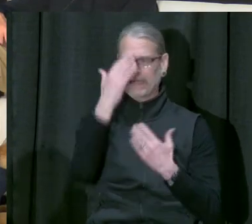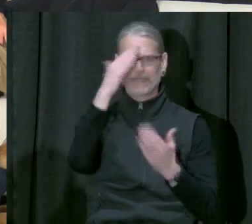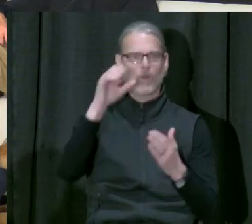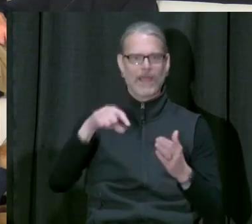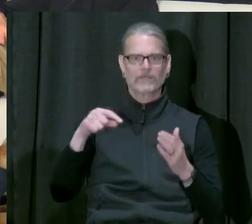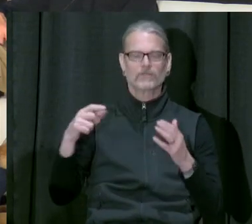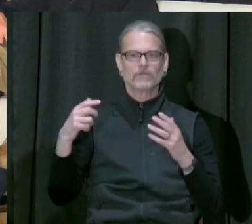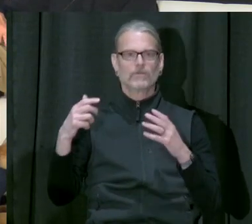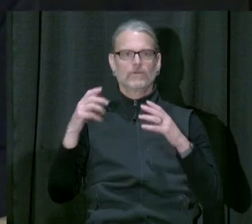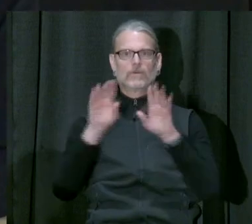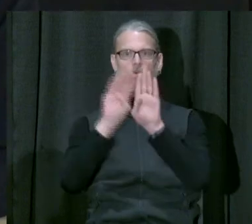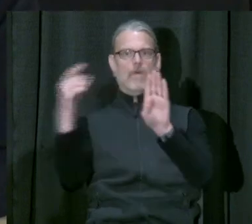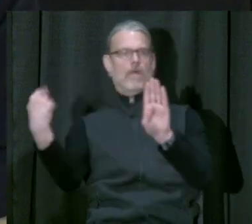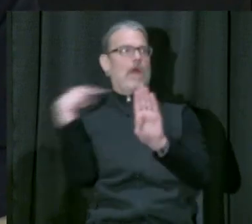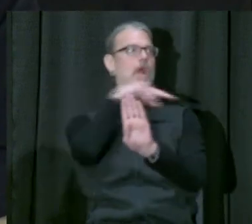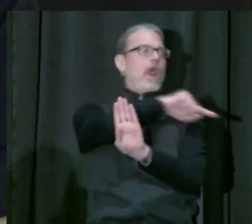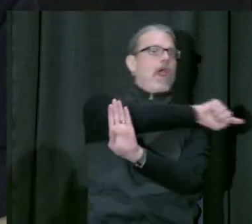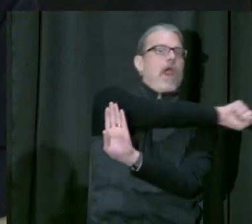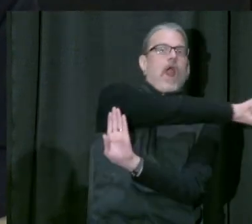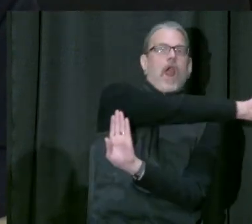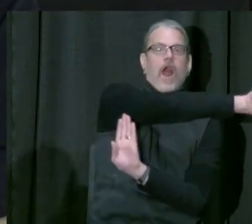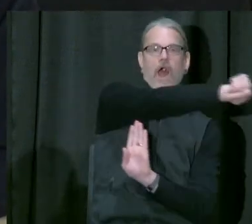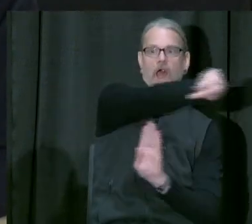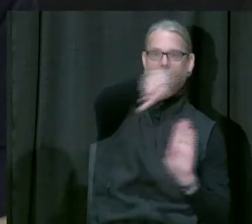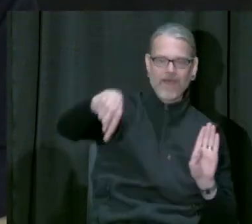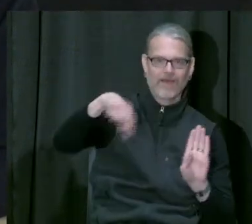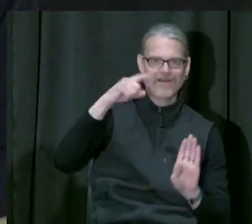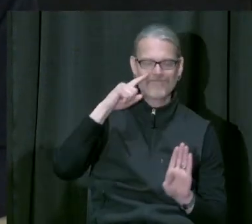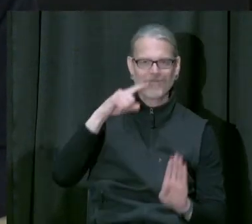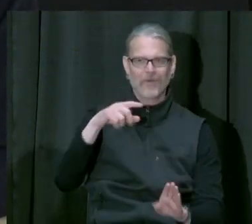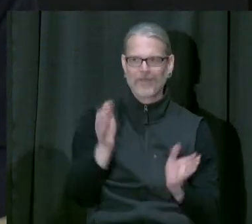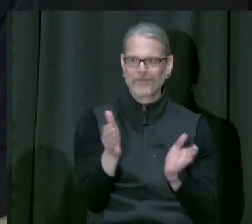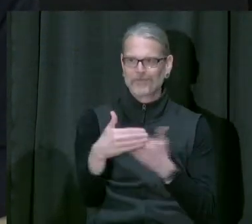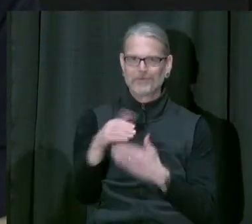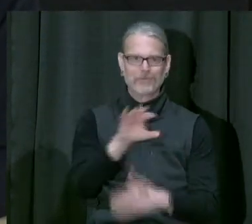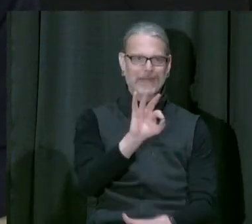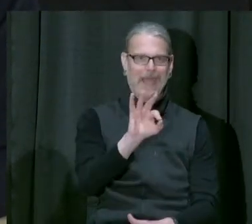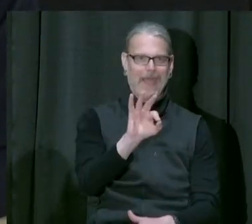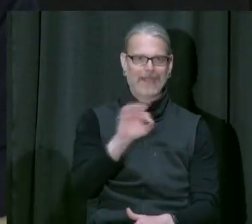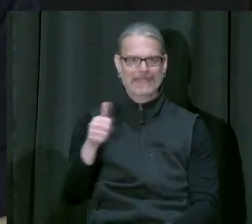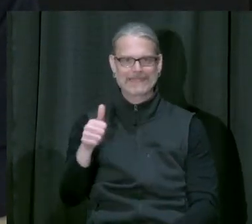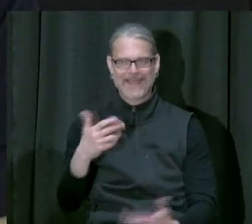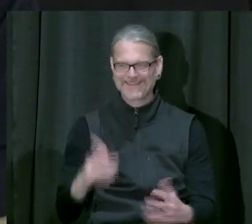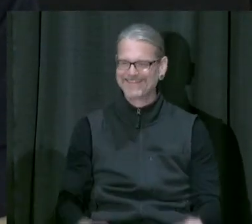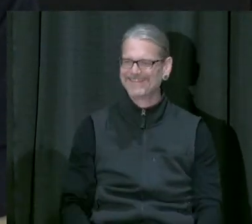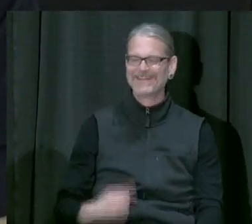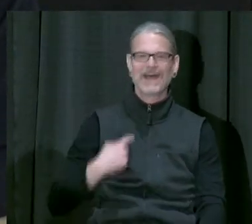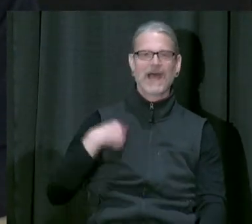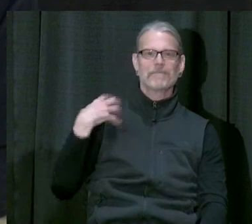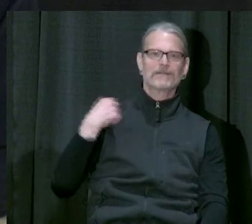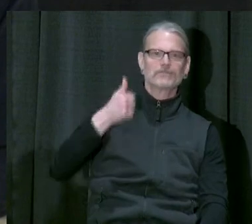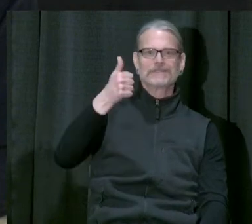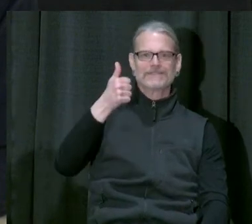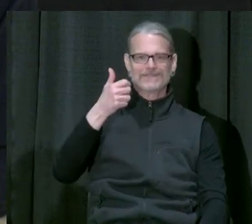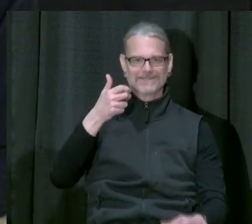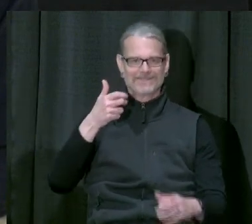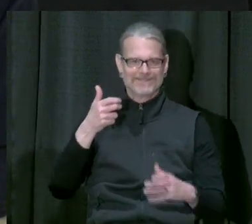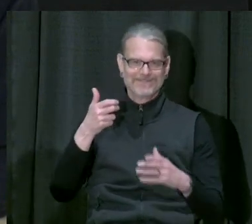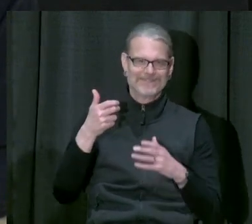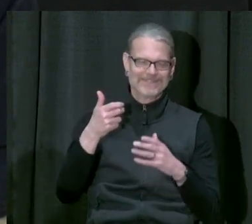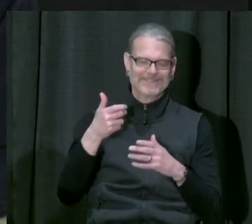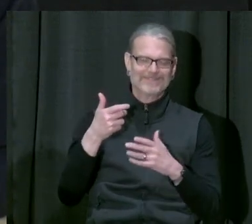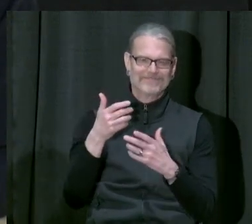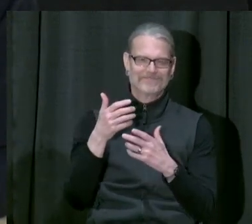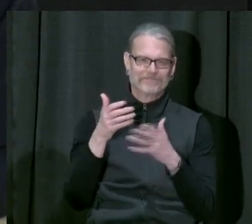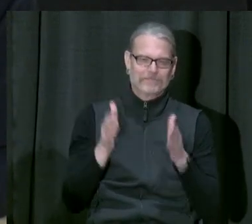back around these hallways to find Platinum 9 and 10. I'm chief evangelist at Good Maps, something